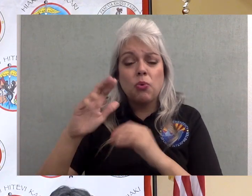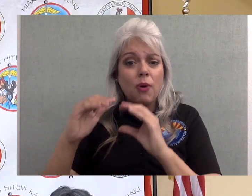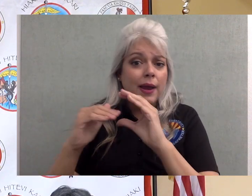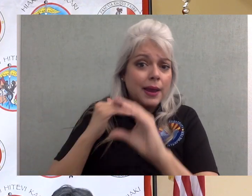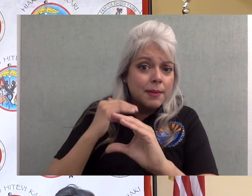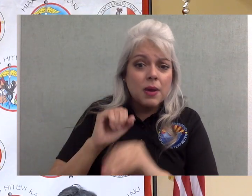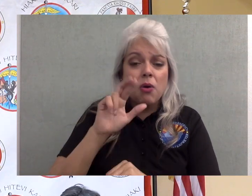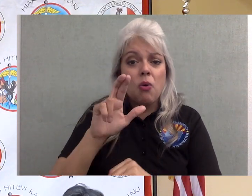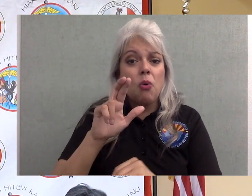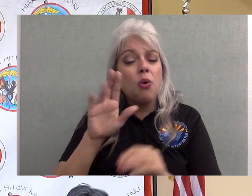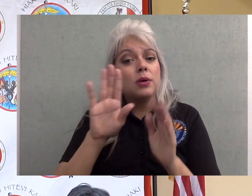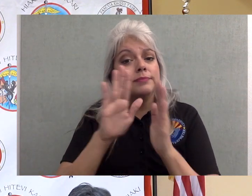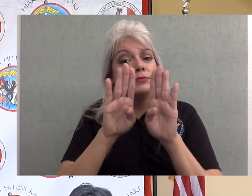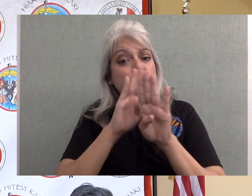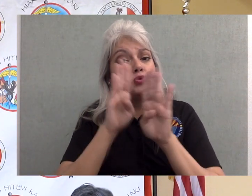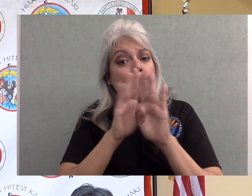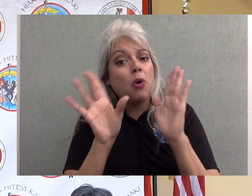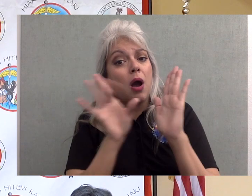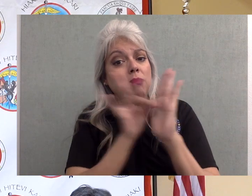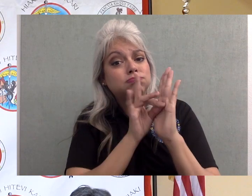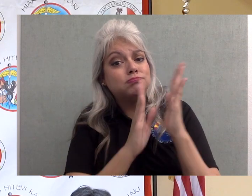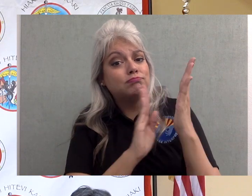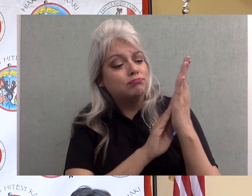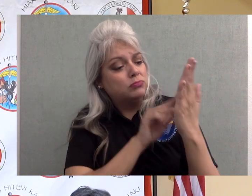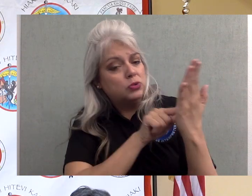doorway notifying you of installation.